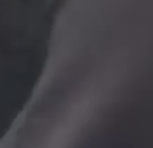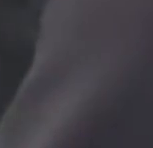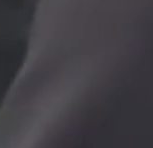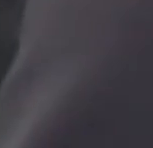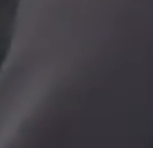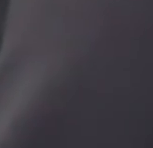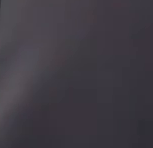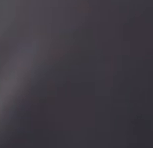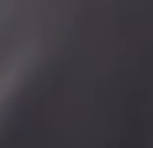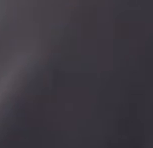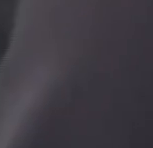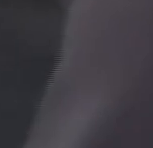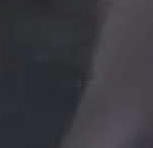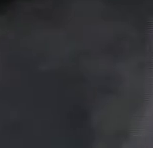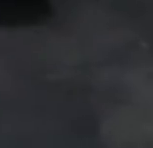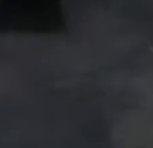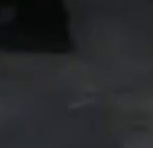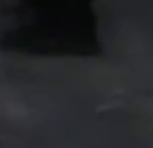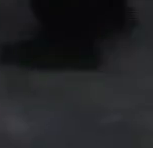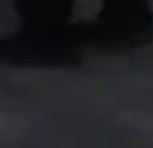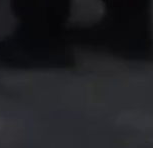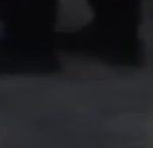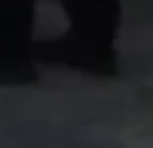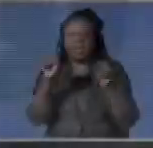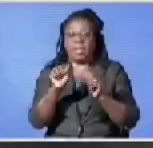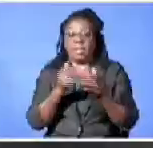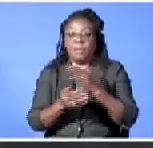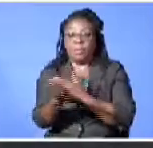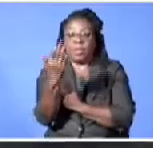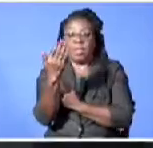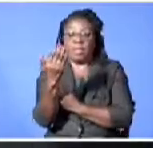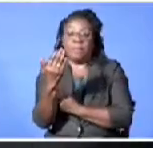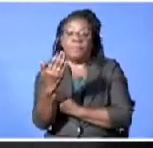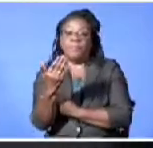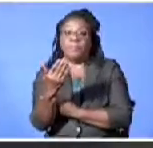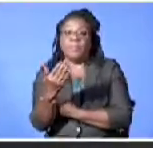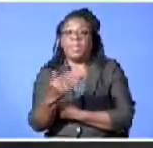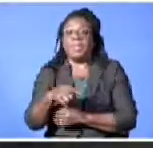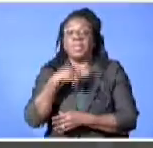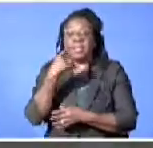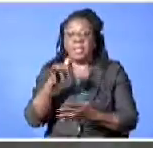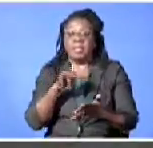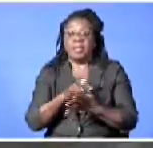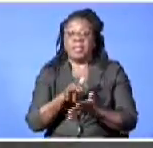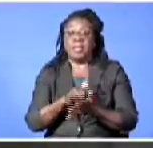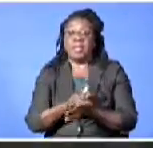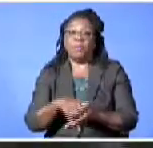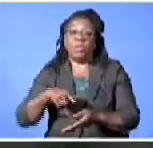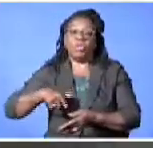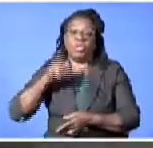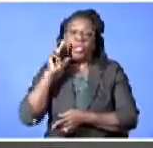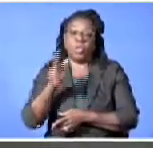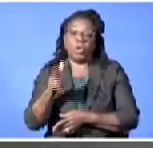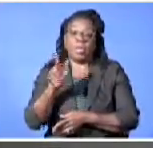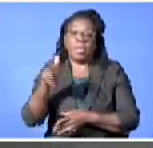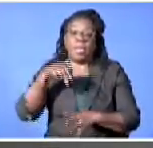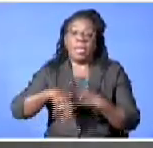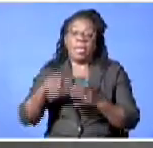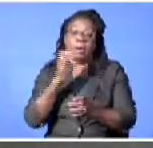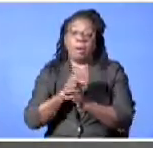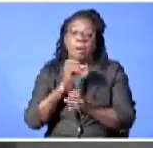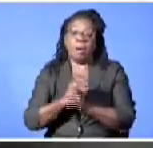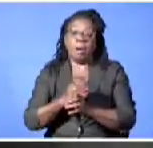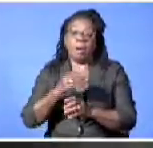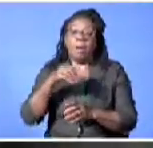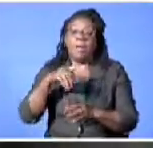north of Balfour Avenue, early Saturday morning. Preliminary reports suggest that the victims were shot dead inside the vehicle within the